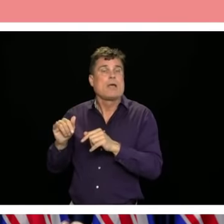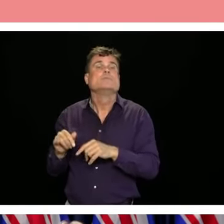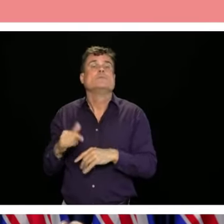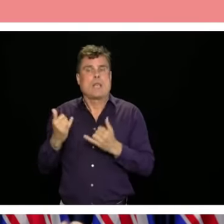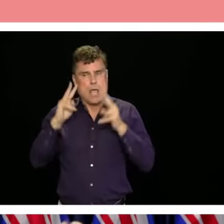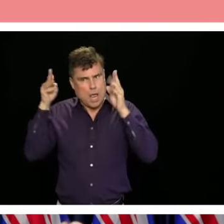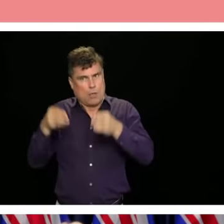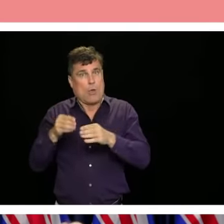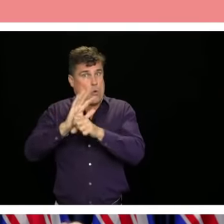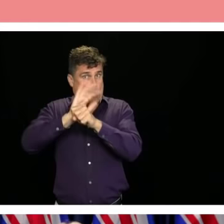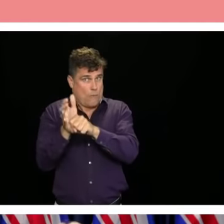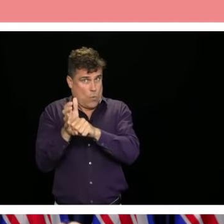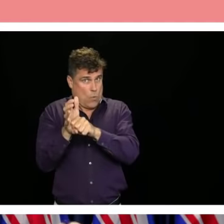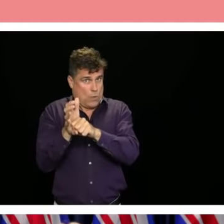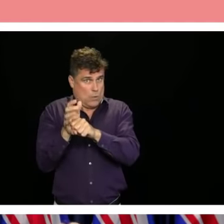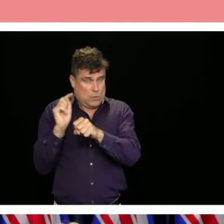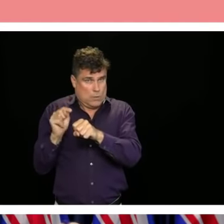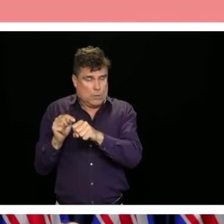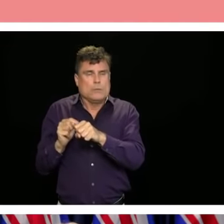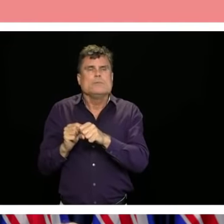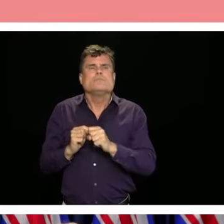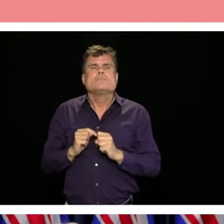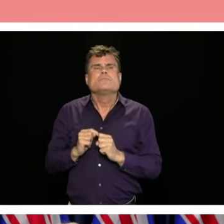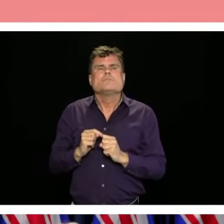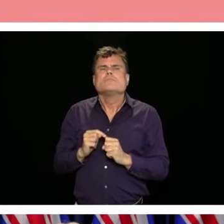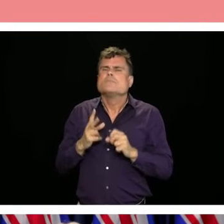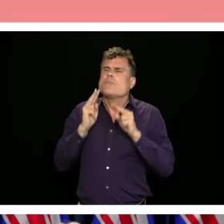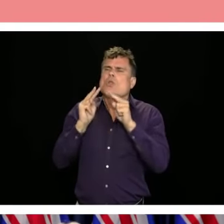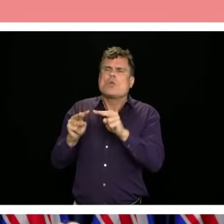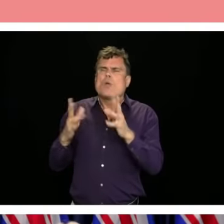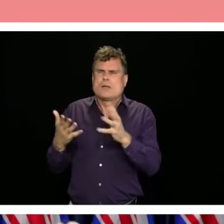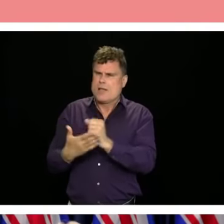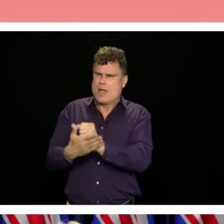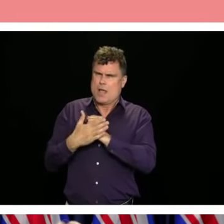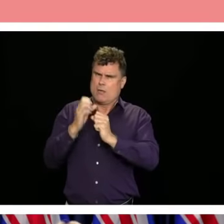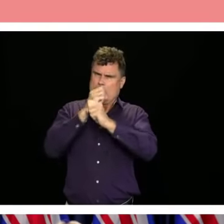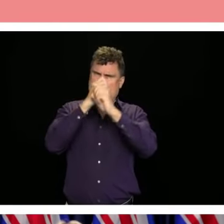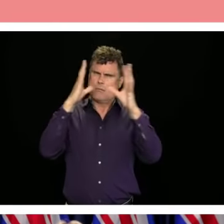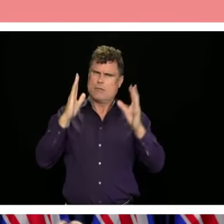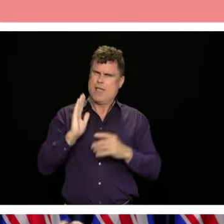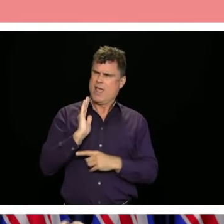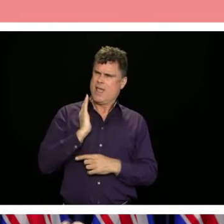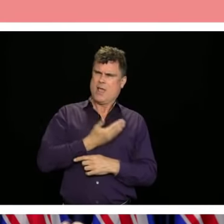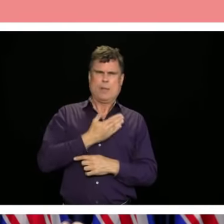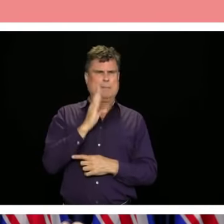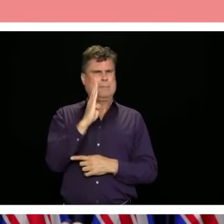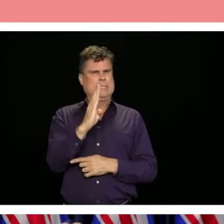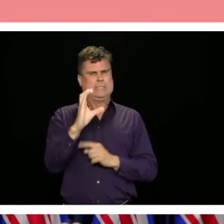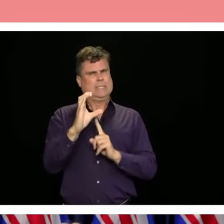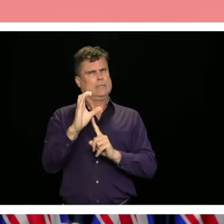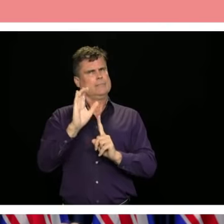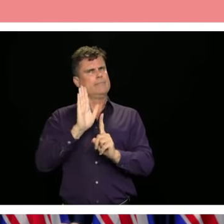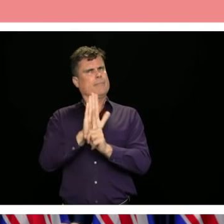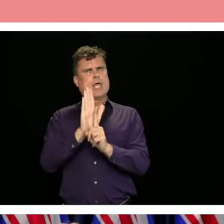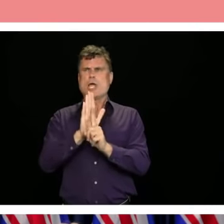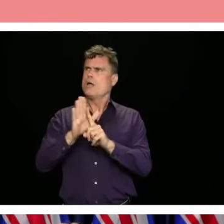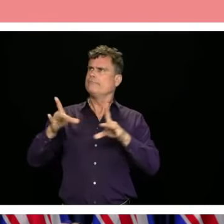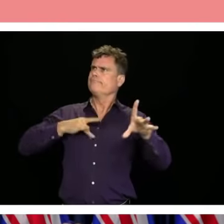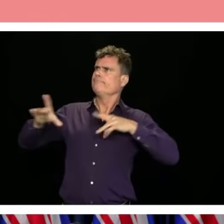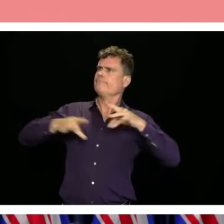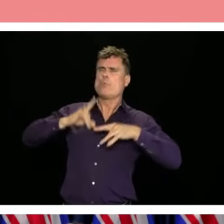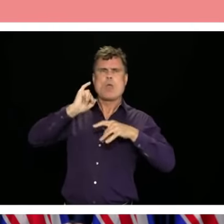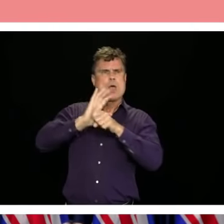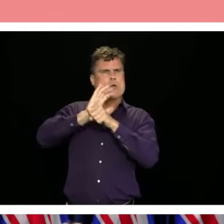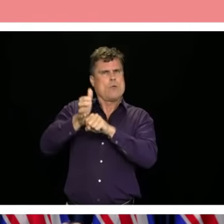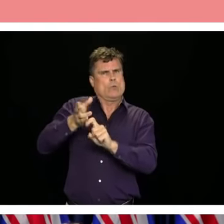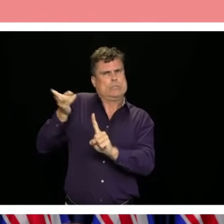doing around tracing where viruses or bacteria come from to help us understand how people can be connected.